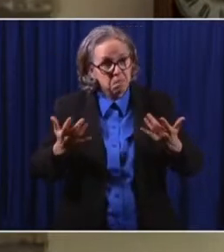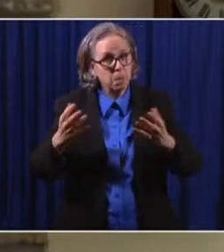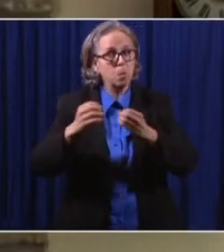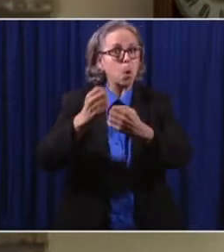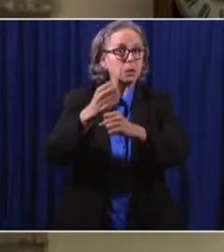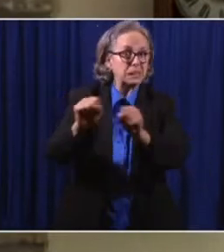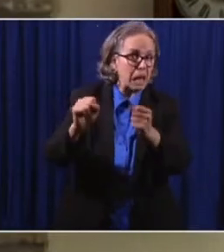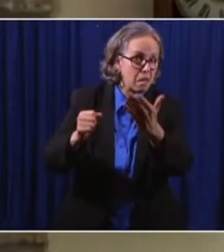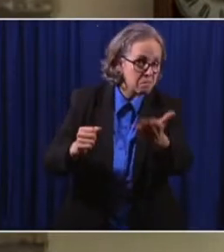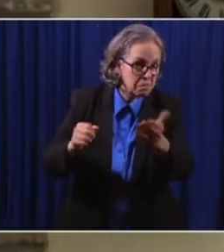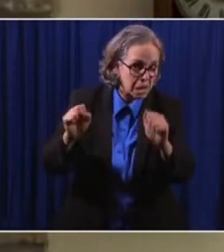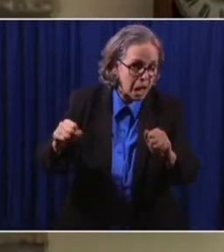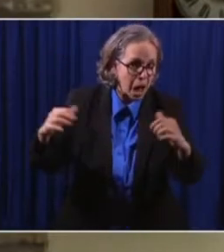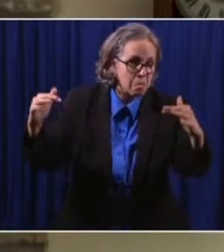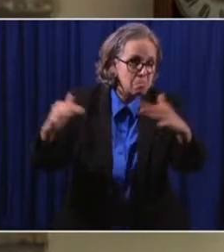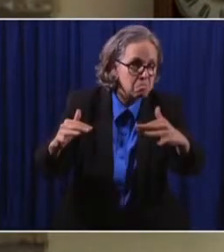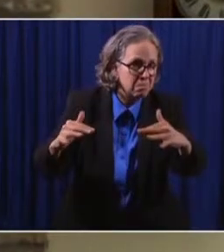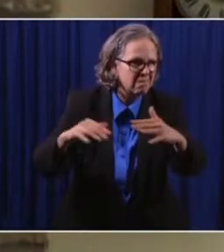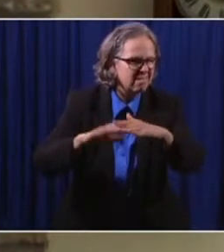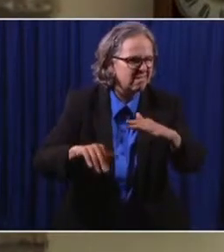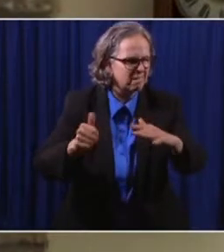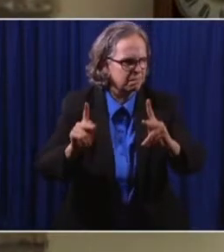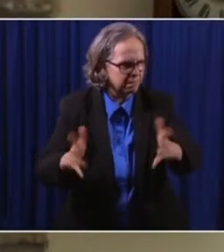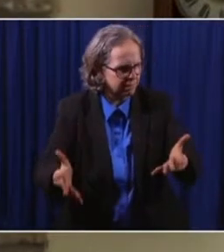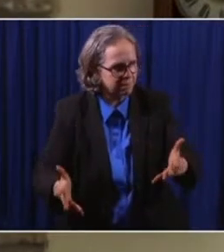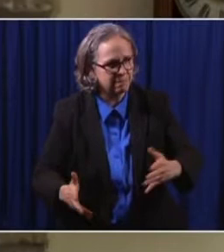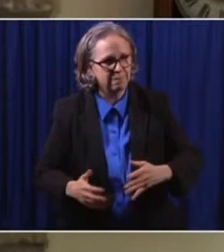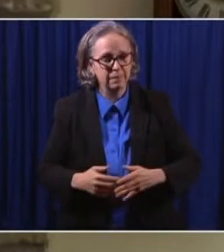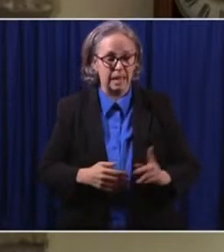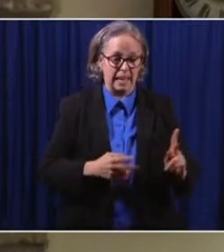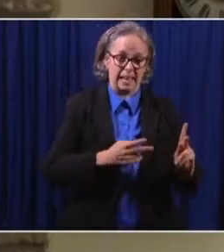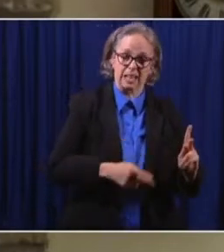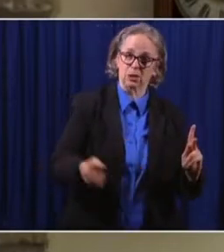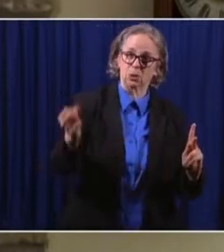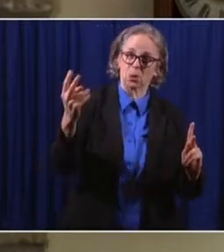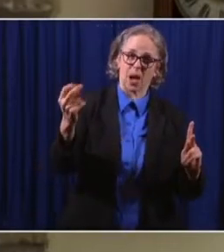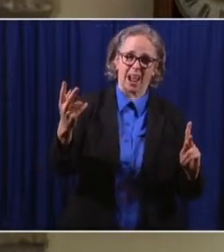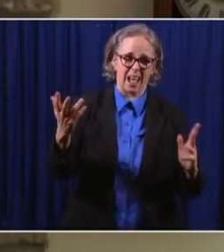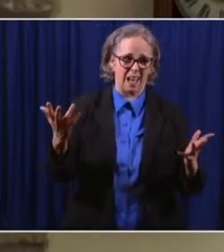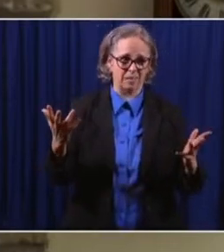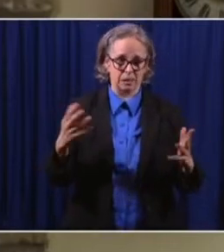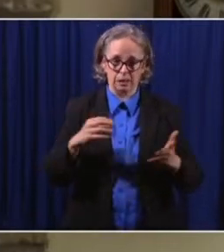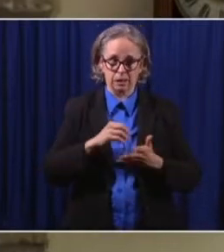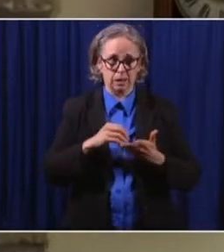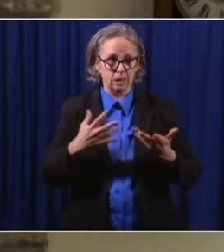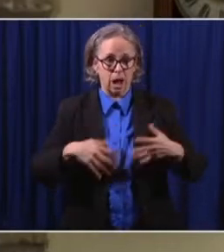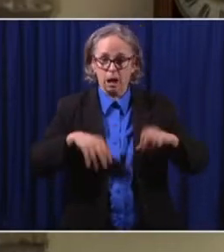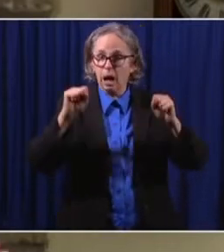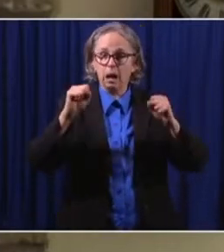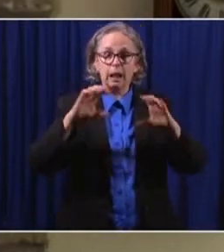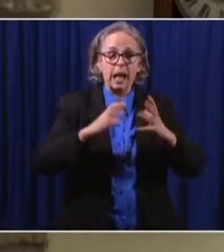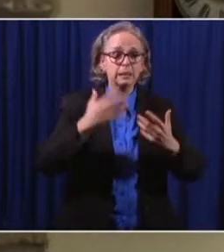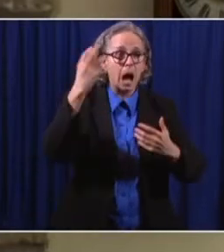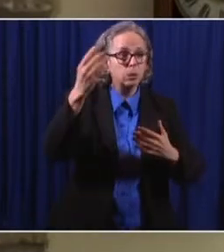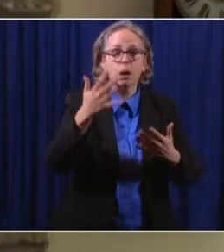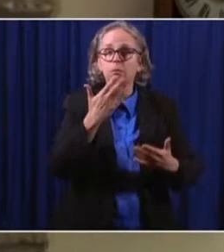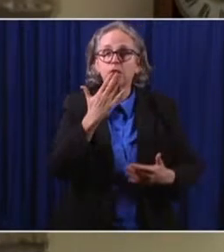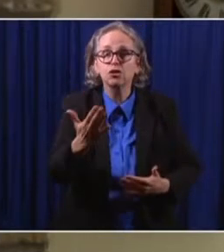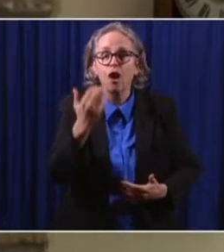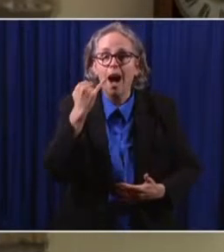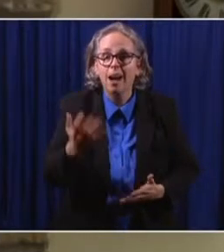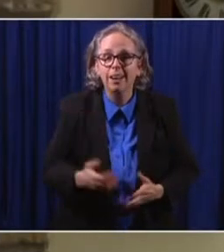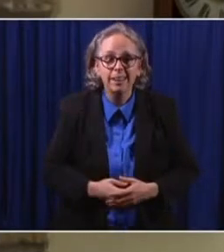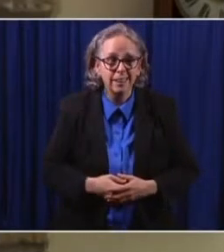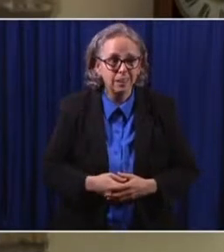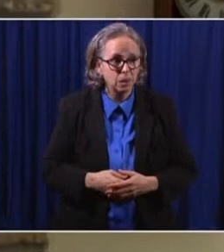outside. And again, I would say to our K through 12, anytime you can have those kids outside, where you think it's safe outside, it's not a storm or